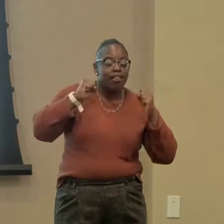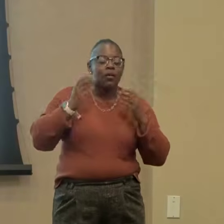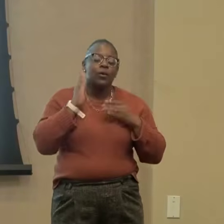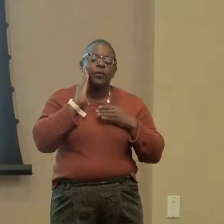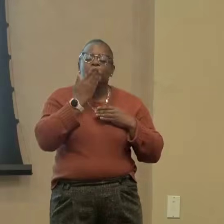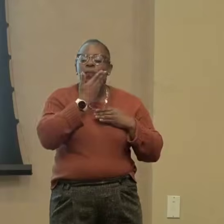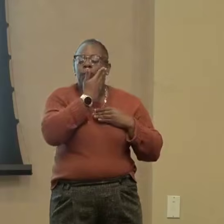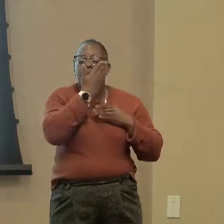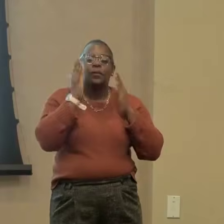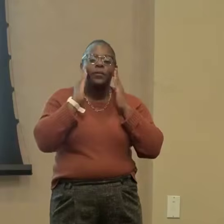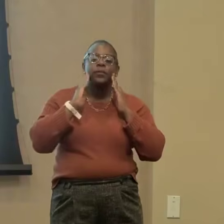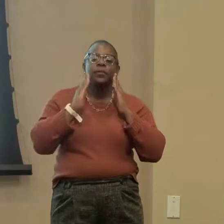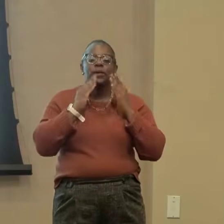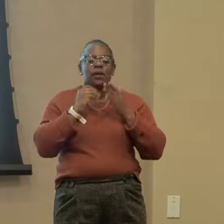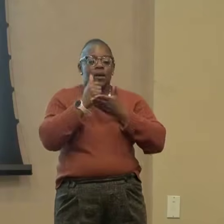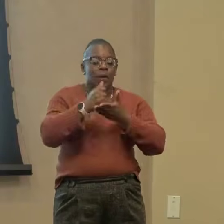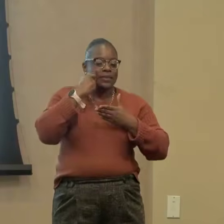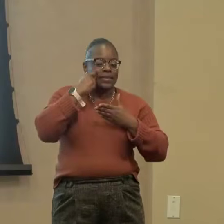skin cells calm.